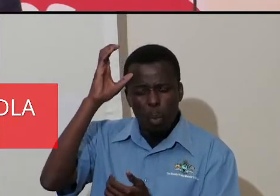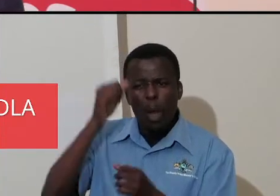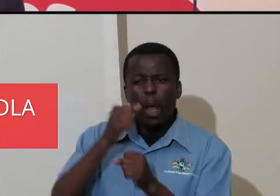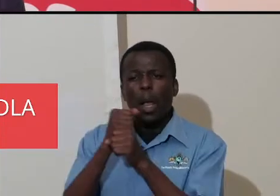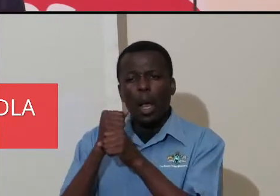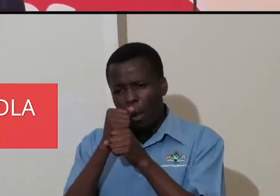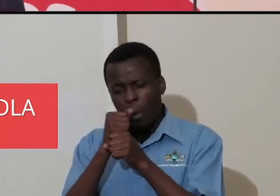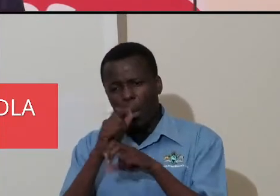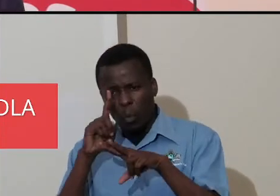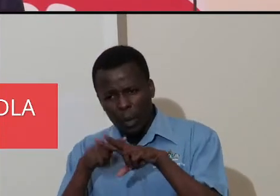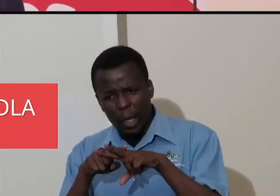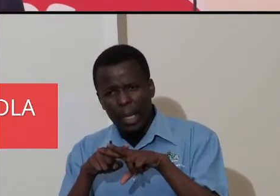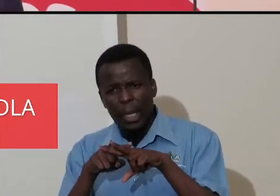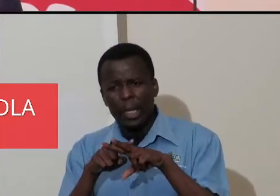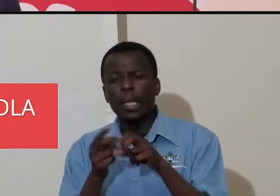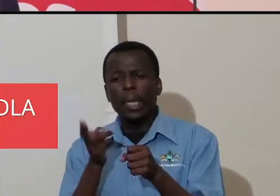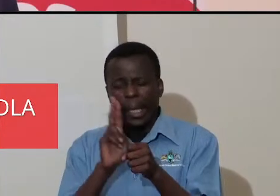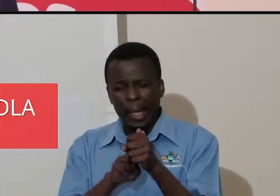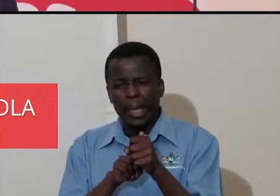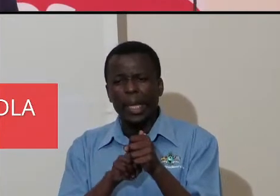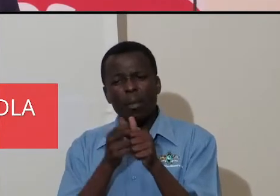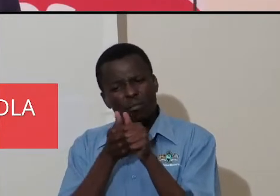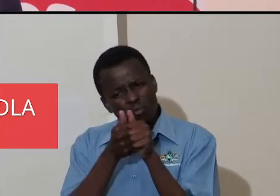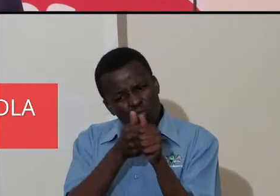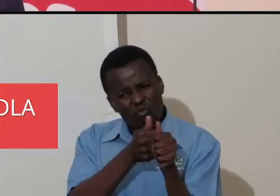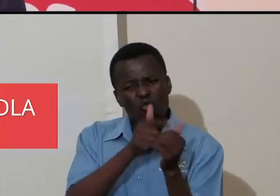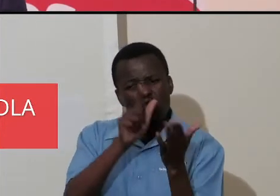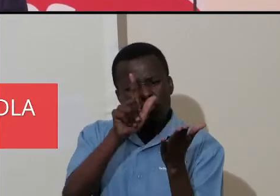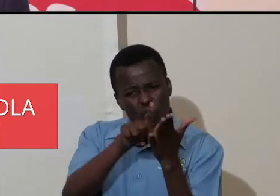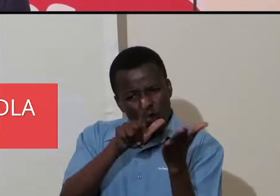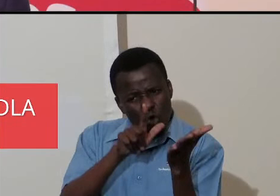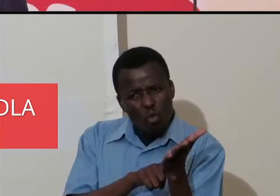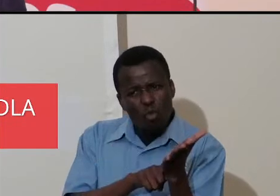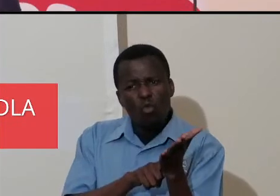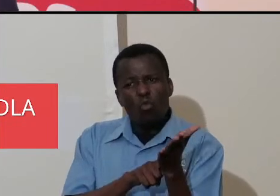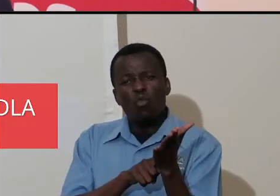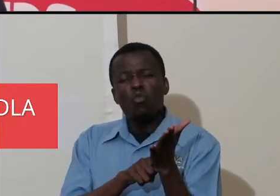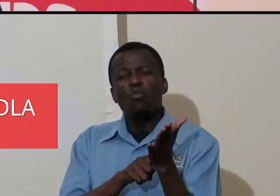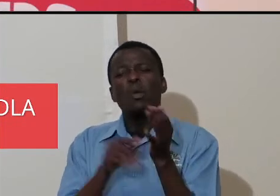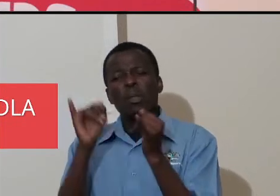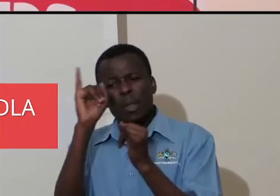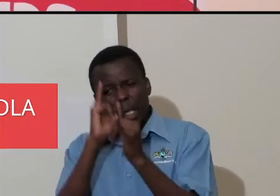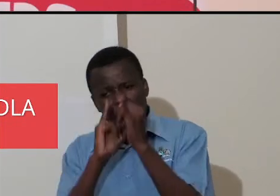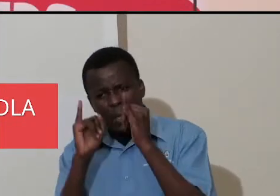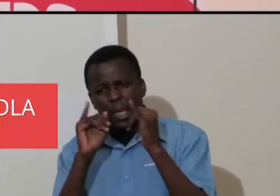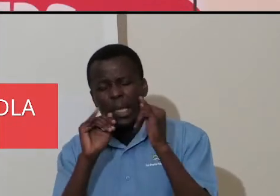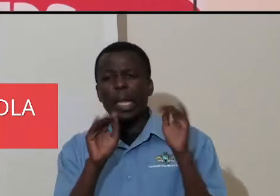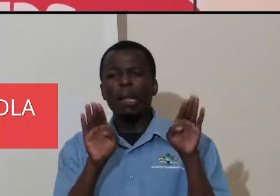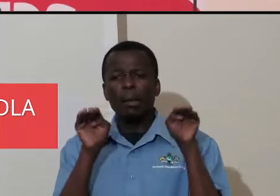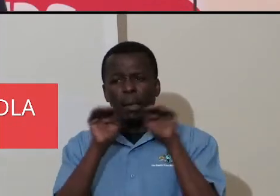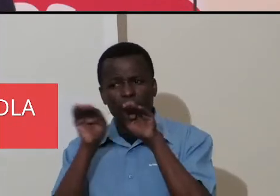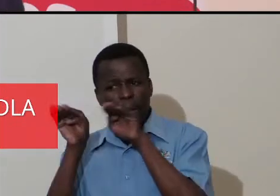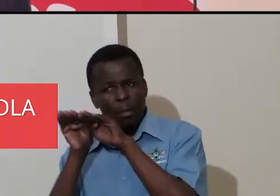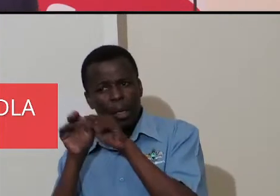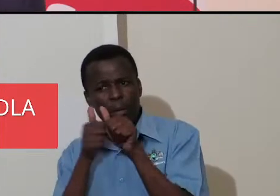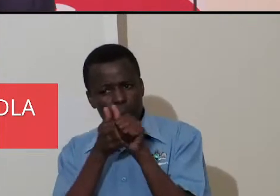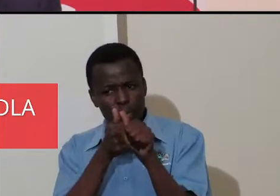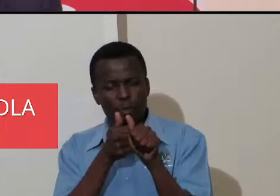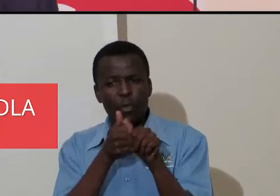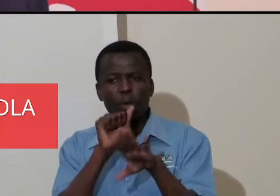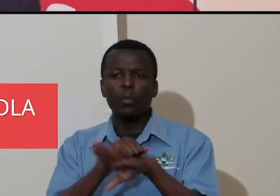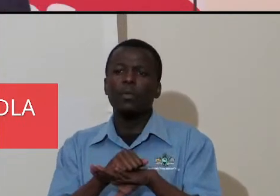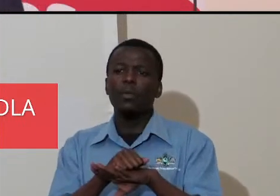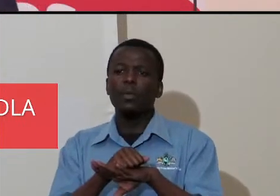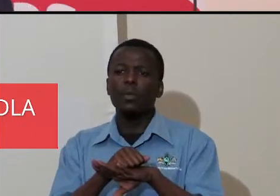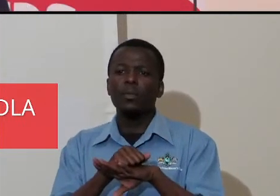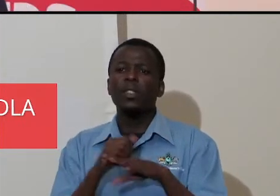strengthen systems to be in line with international standards, to mention a few. To this end, we applaud the partners that continue